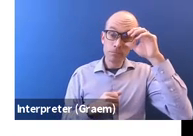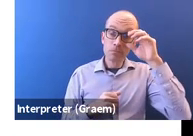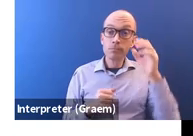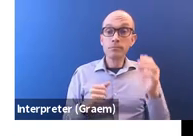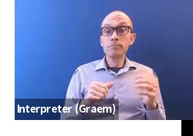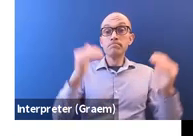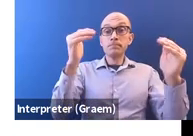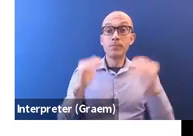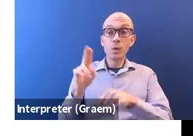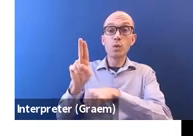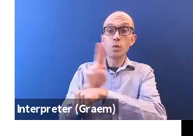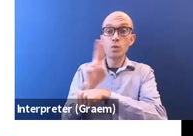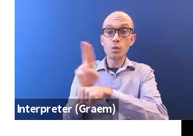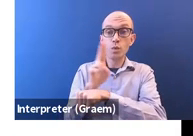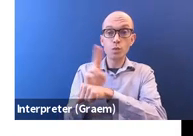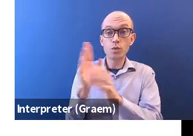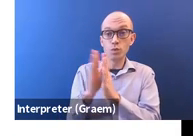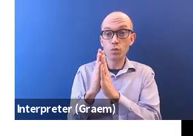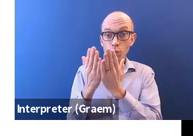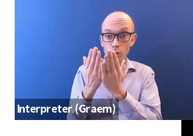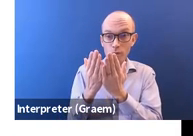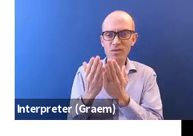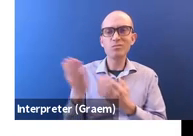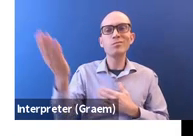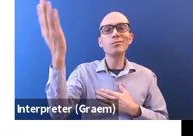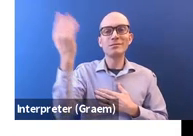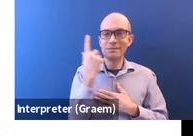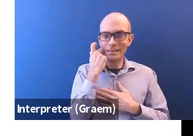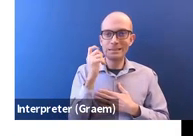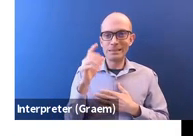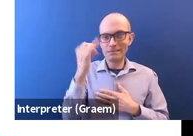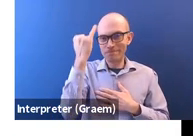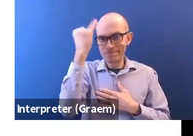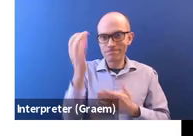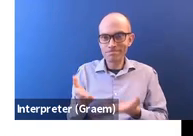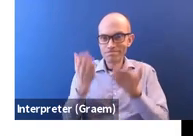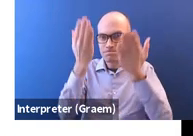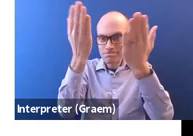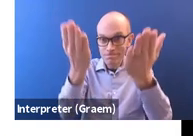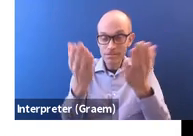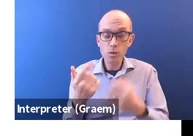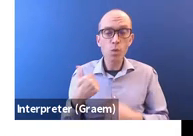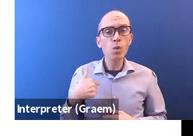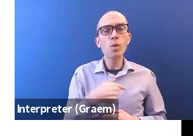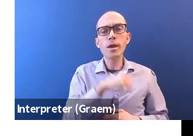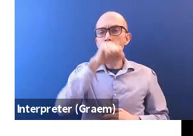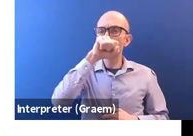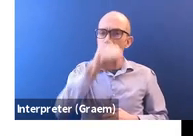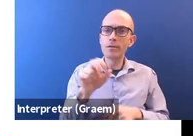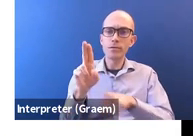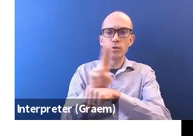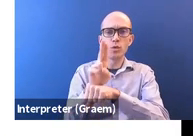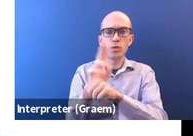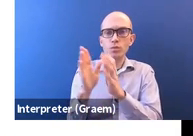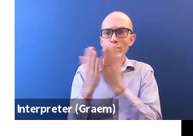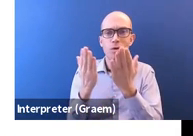Used books, again, I gave you the tips on getting them back. We really love used books. Better value for the students, great